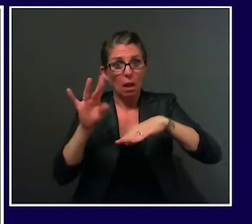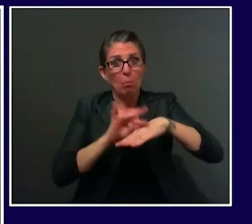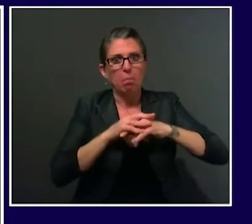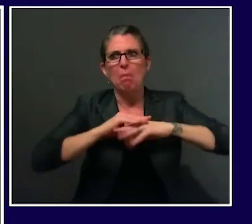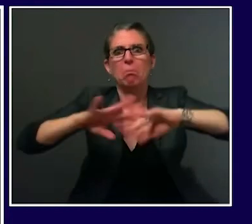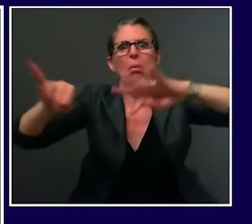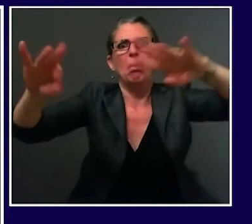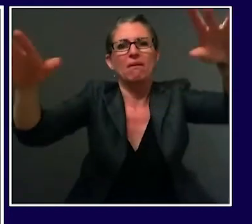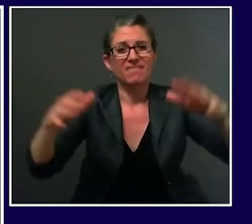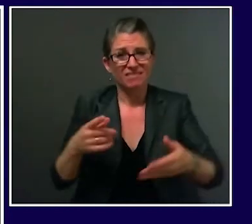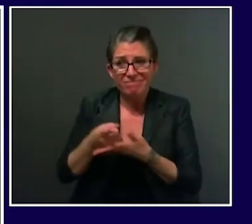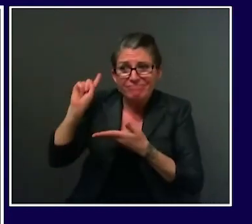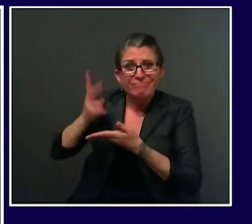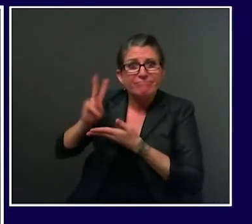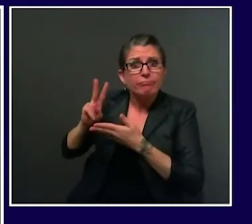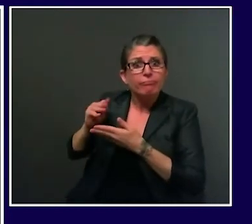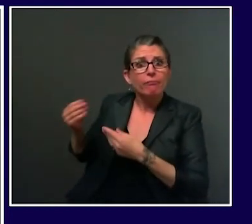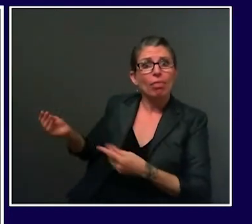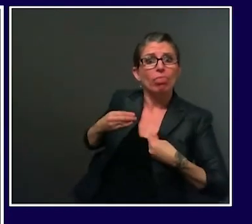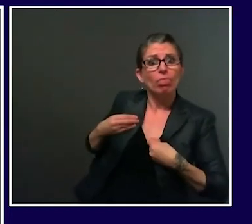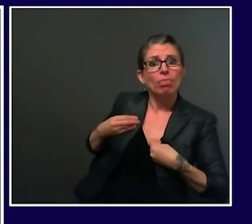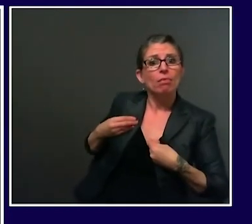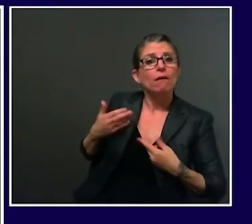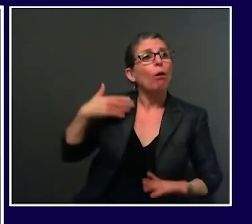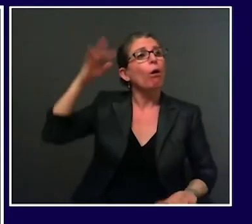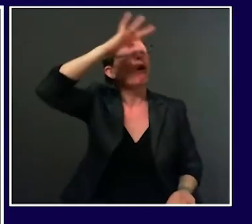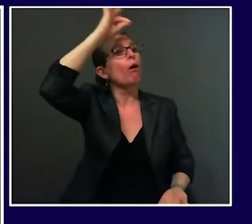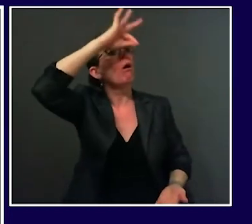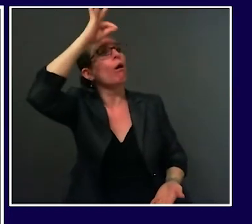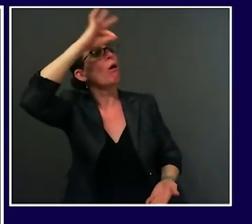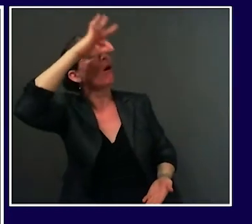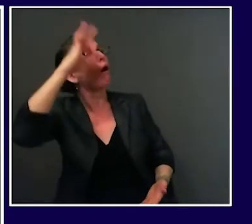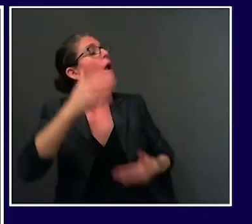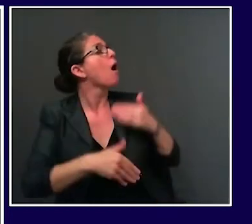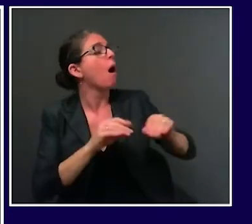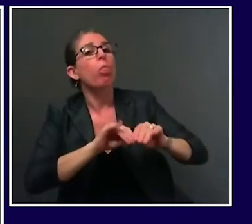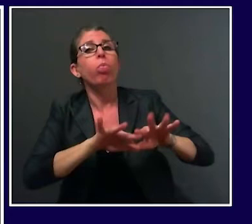listed. What I like to say, or how I like to think about it,